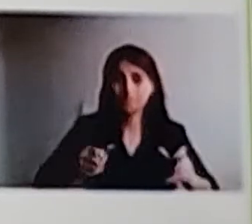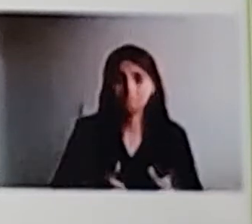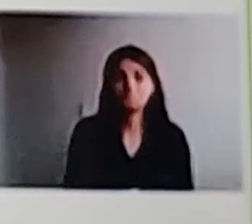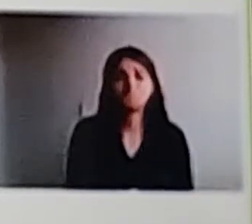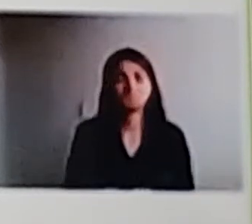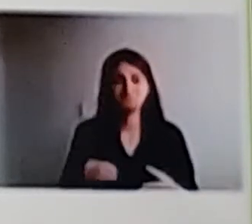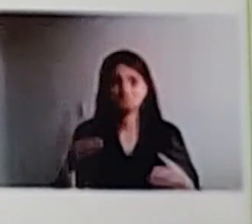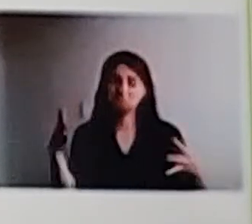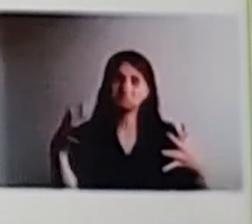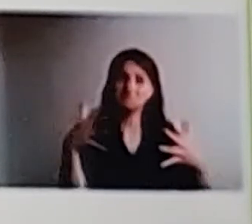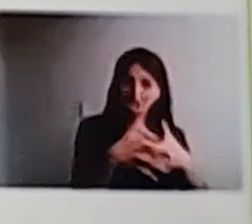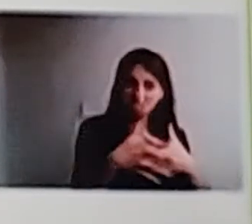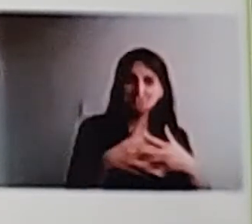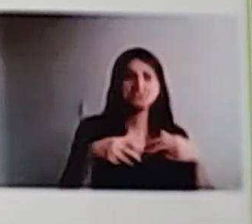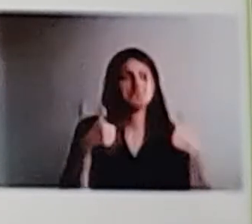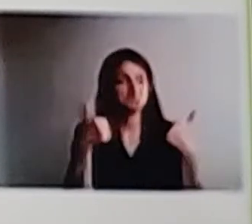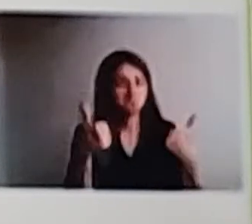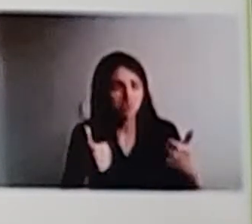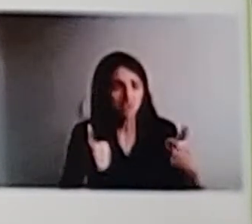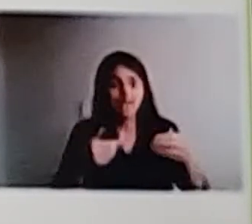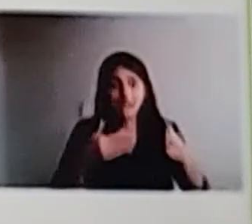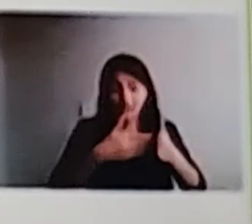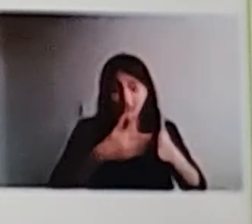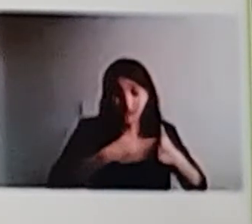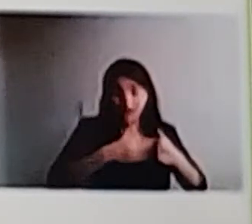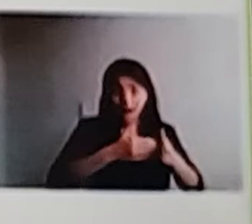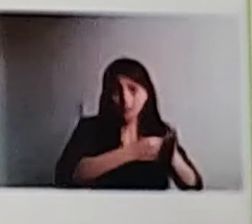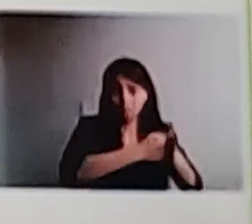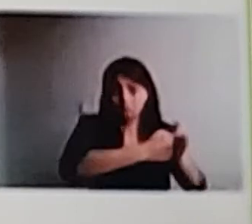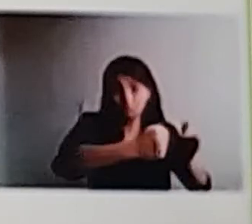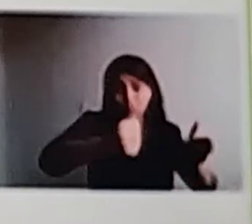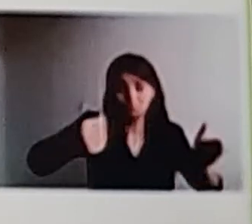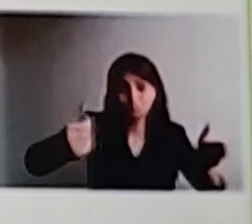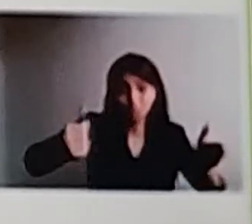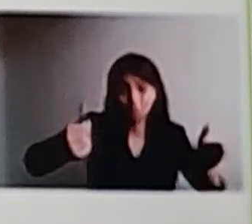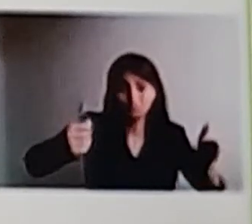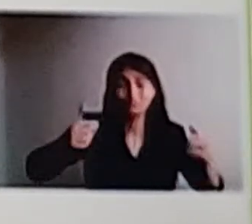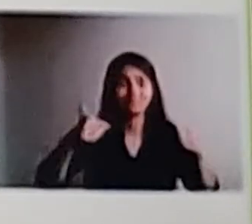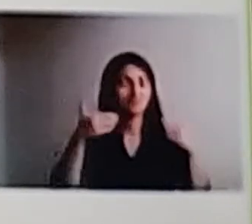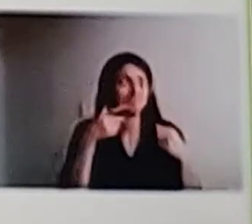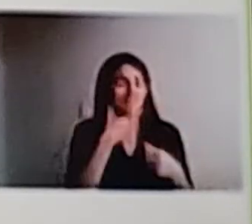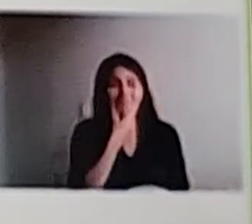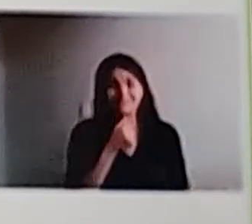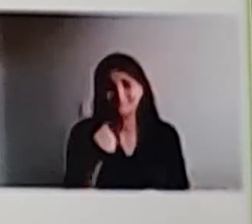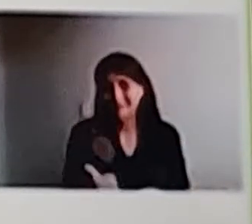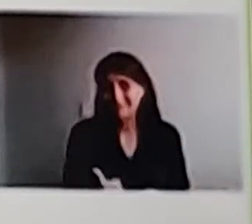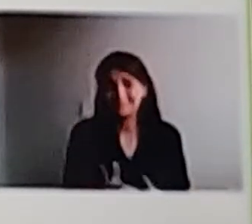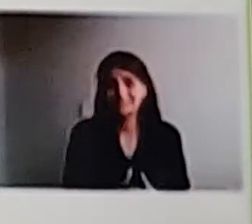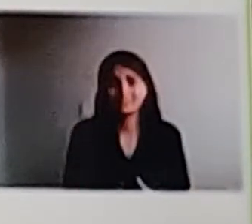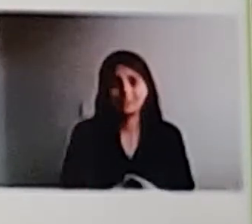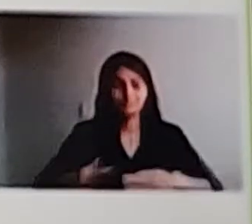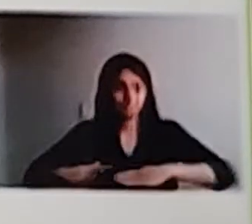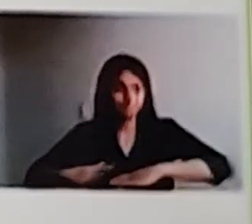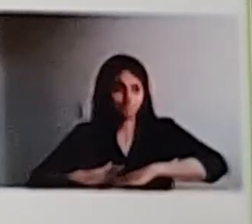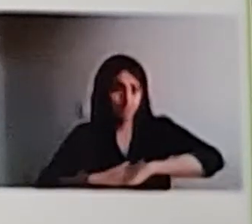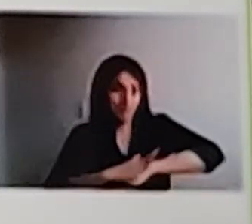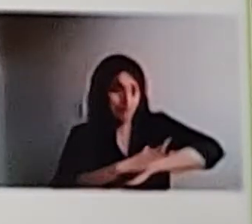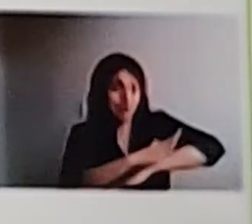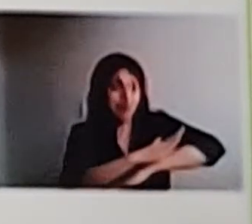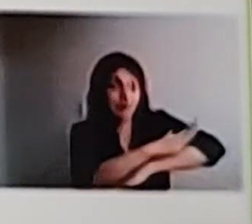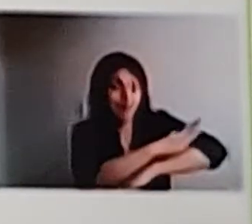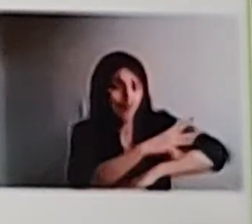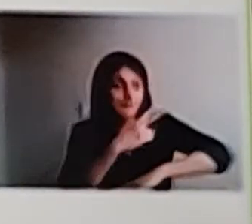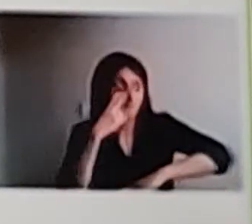disabled. They are finishing all the works. We can go to any place, even the mosque prayer